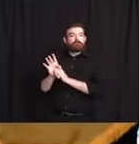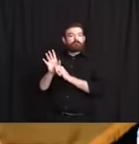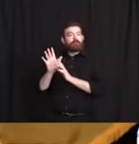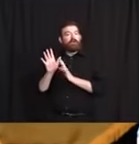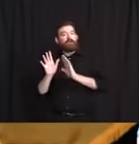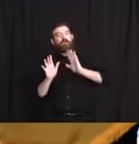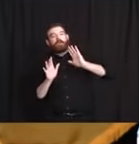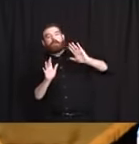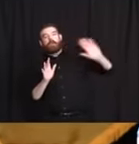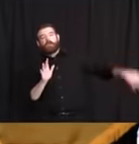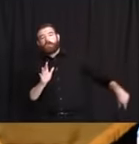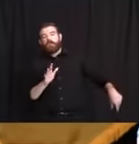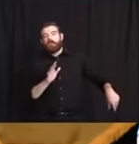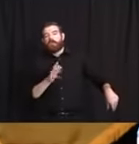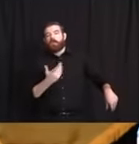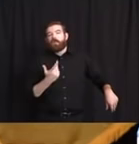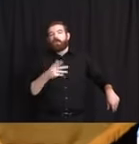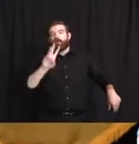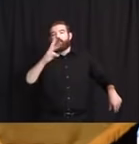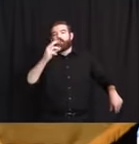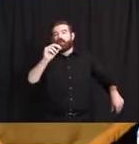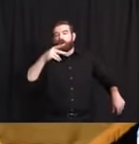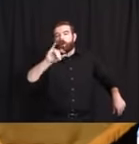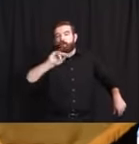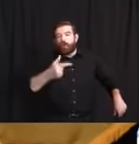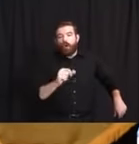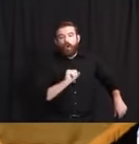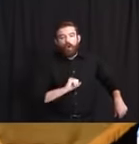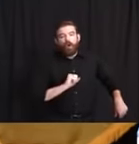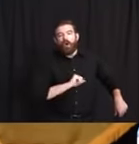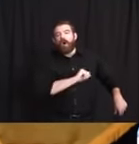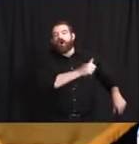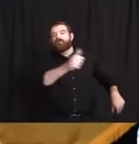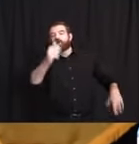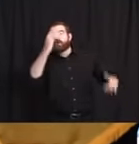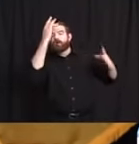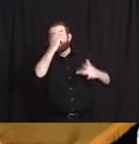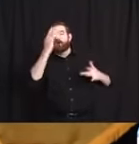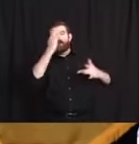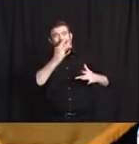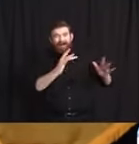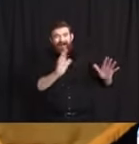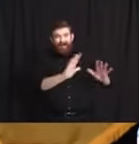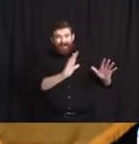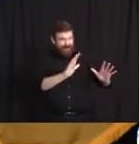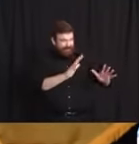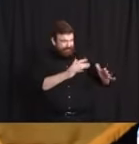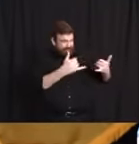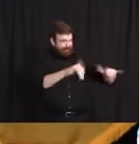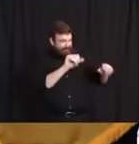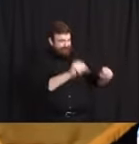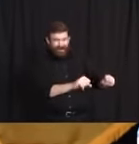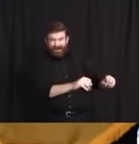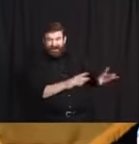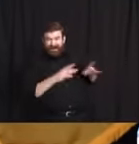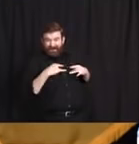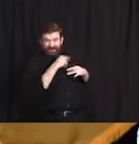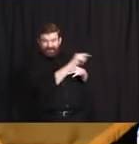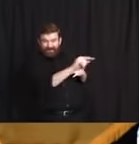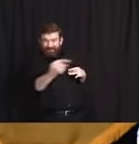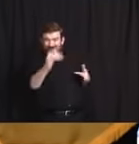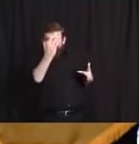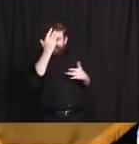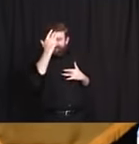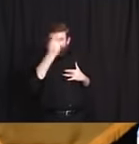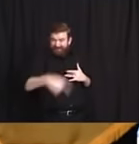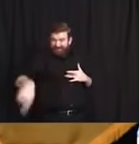visits and vaccinations are essential services and help ensure children are protected against deadly vaccine-preventable